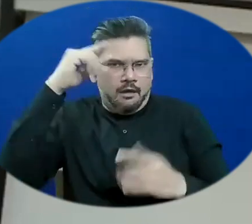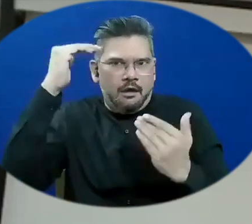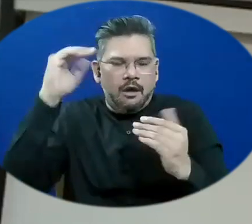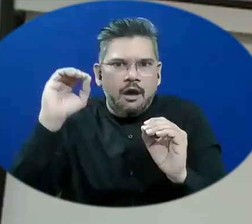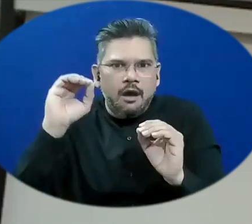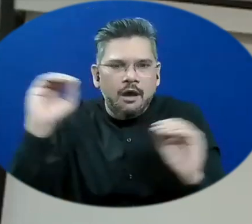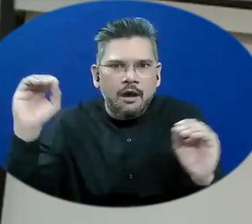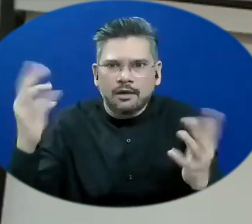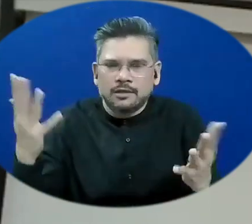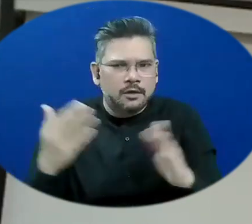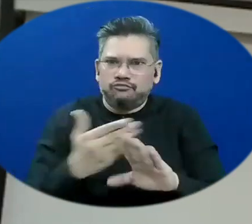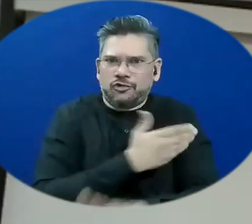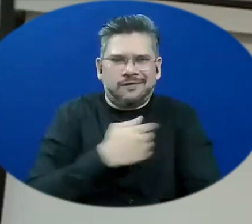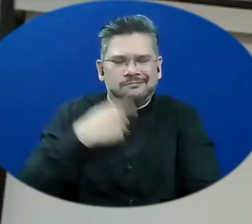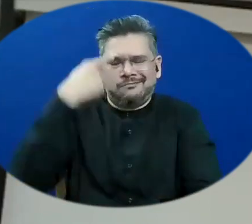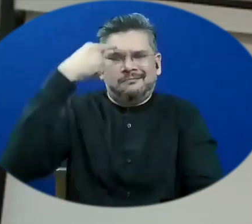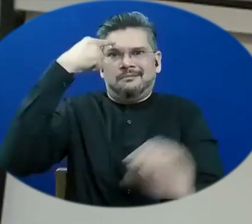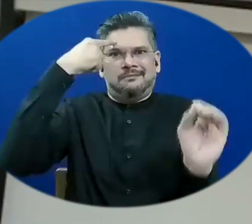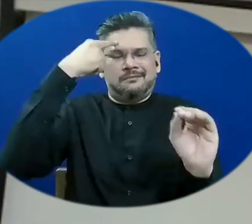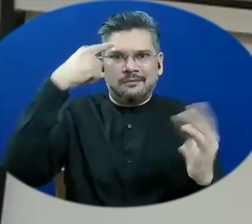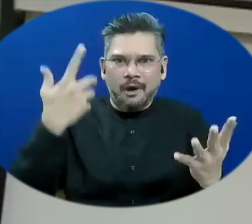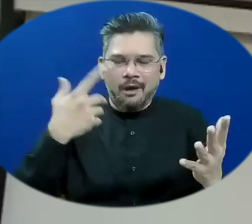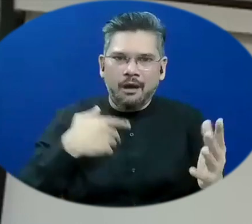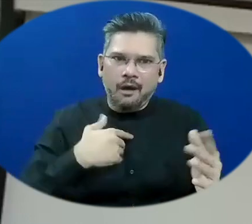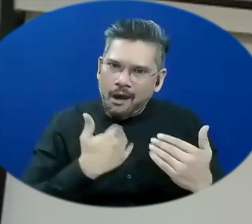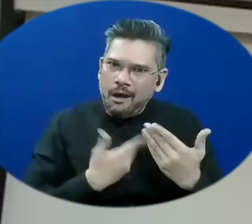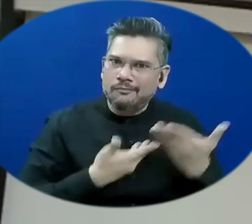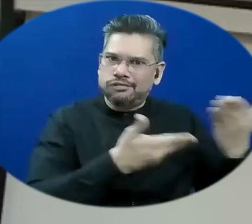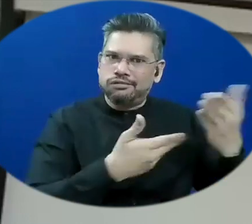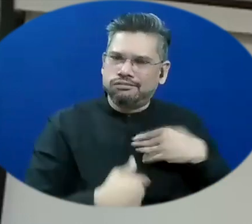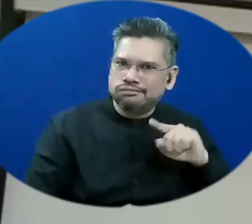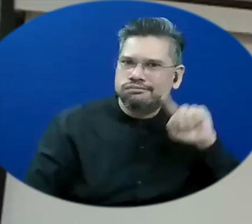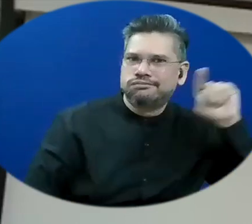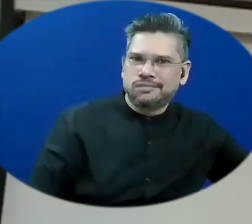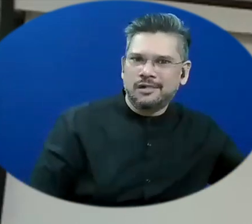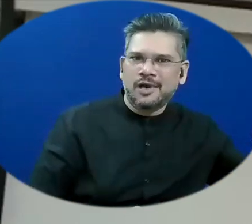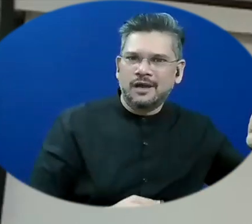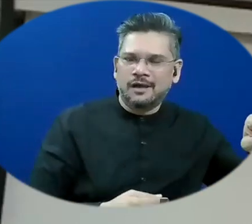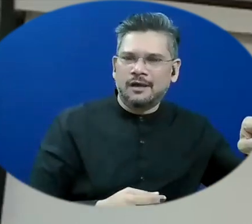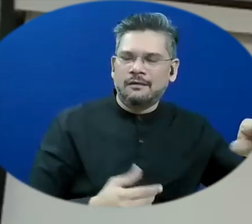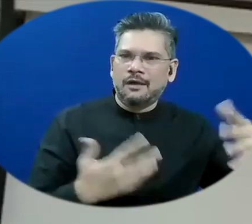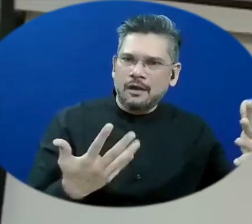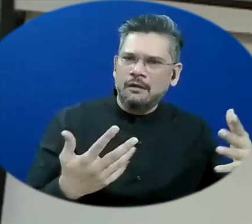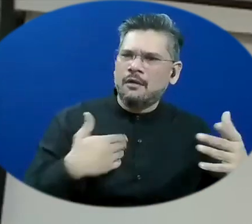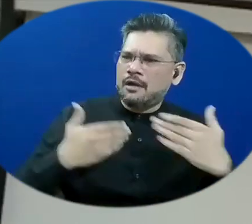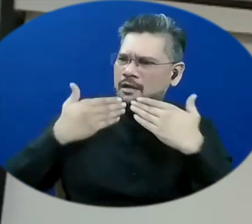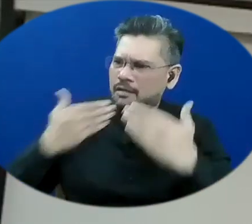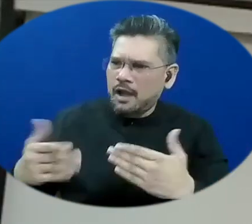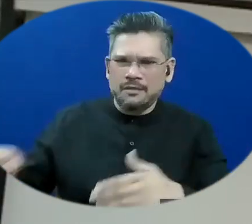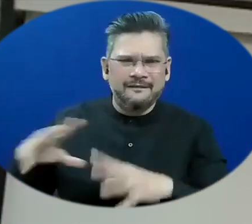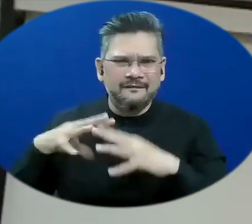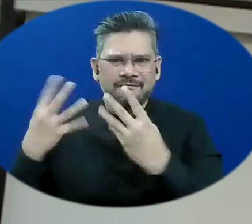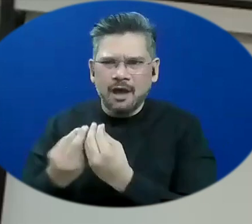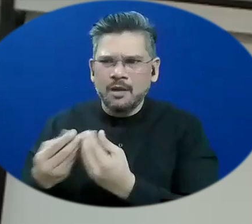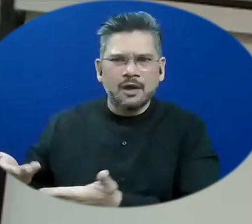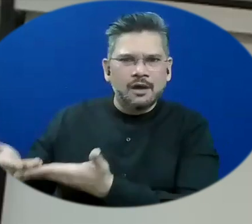So I thank those in my family for giving me the gifts of knowledge,